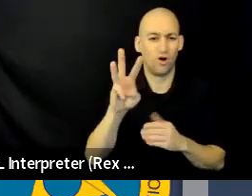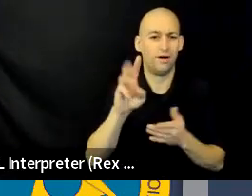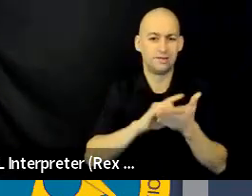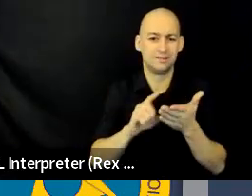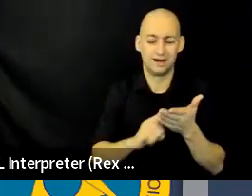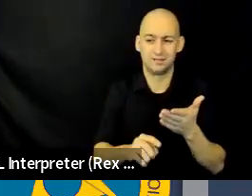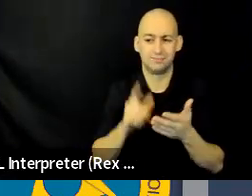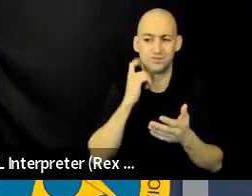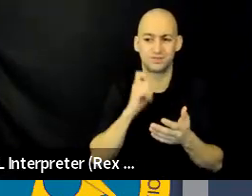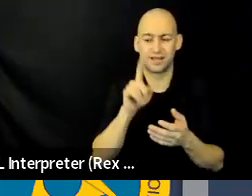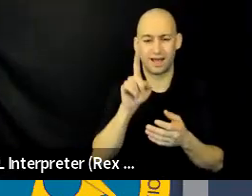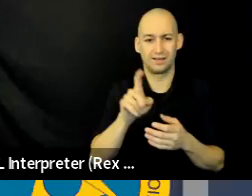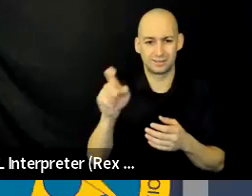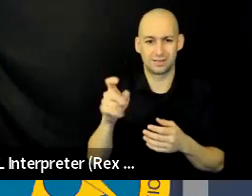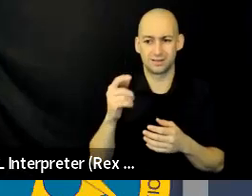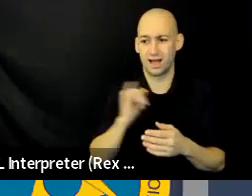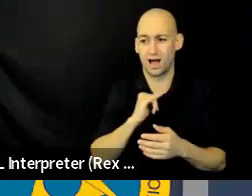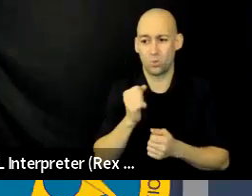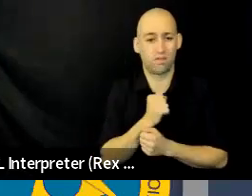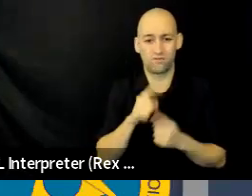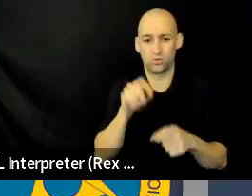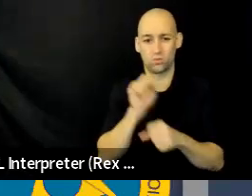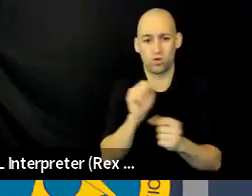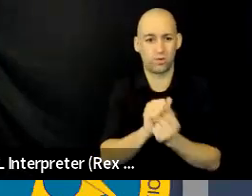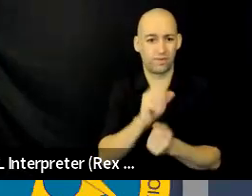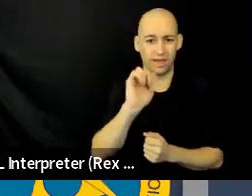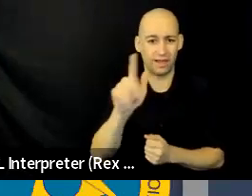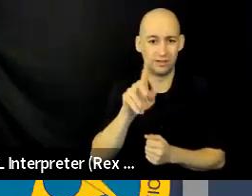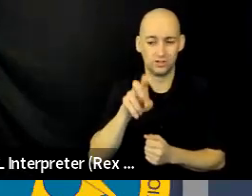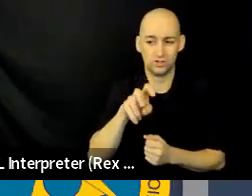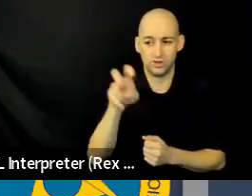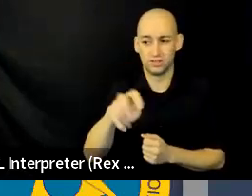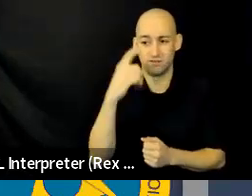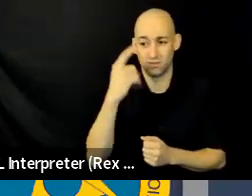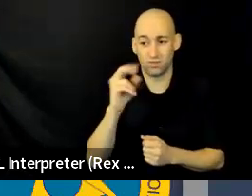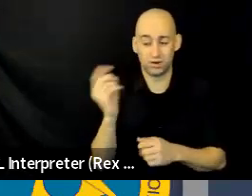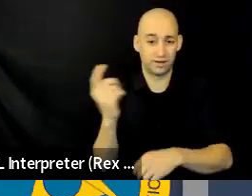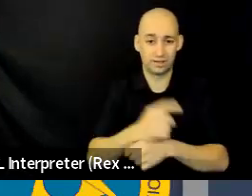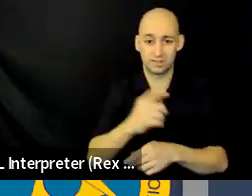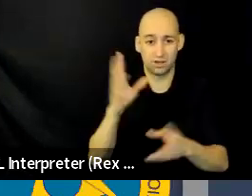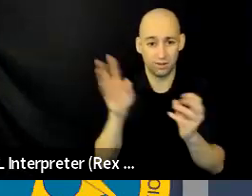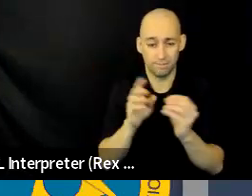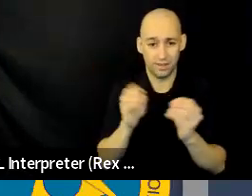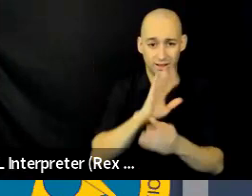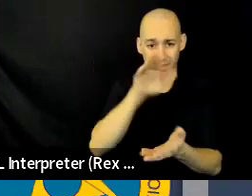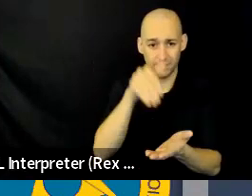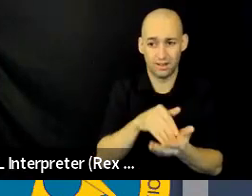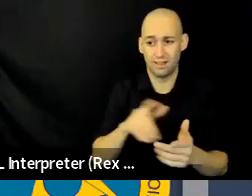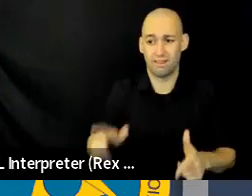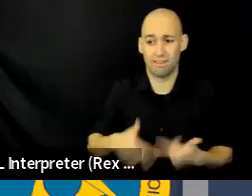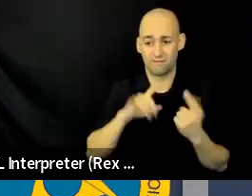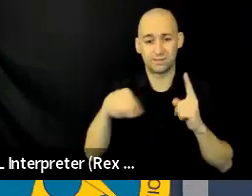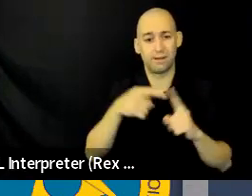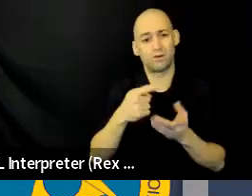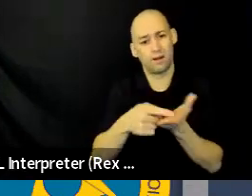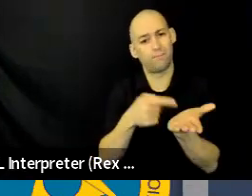just asking, I would love to work with Caltrans for 30 days. We can meet in the middle. Life is about